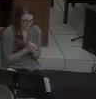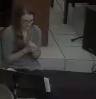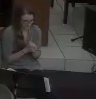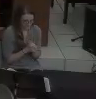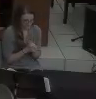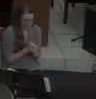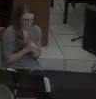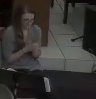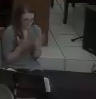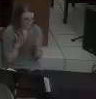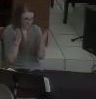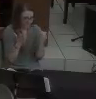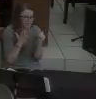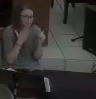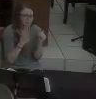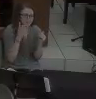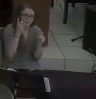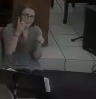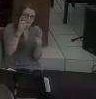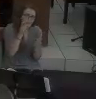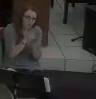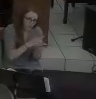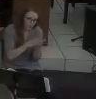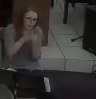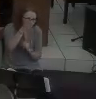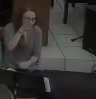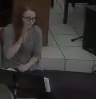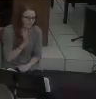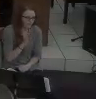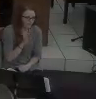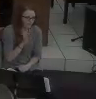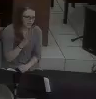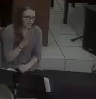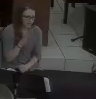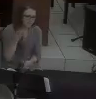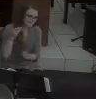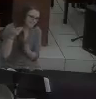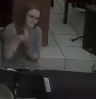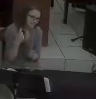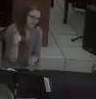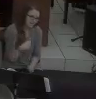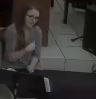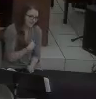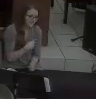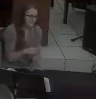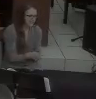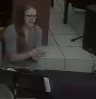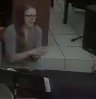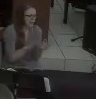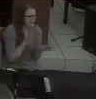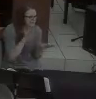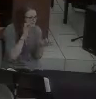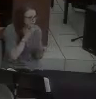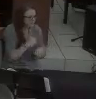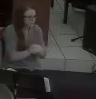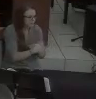we give thanks that you, Holy God, have fed us in these holy mysteries of bread and